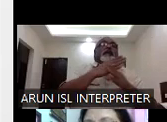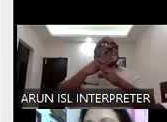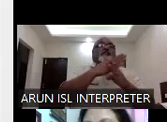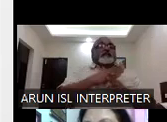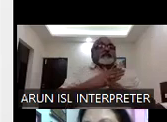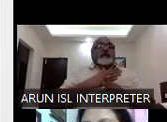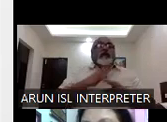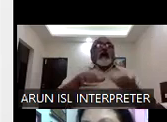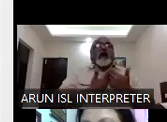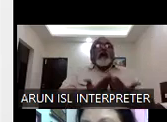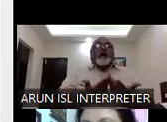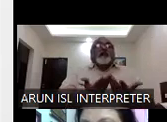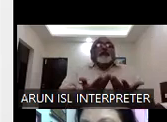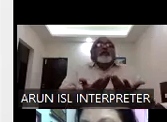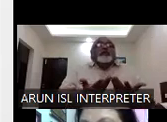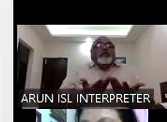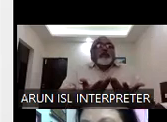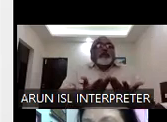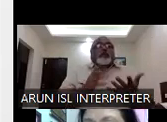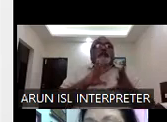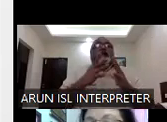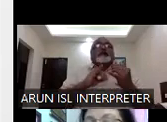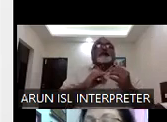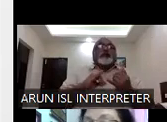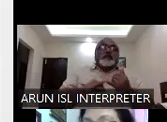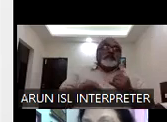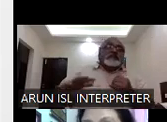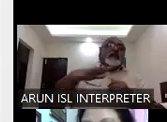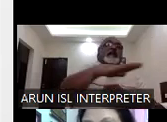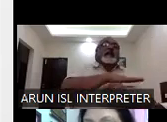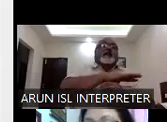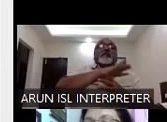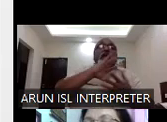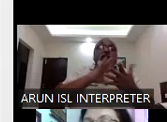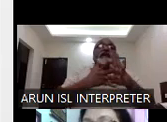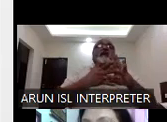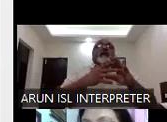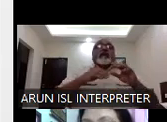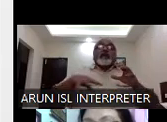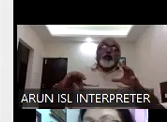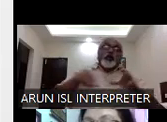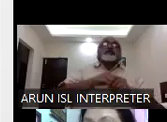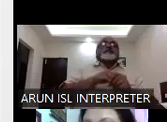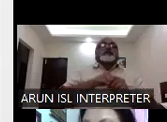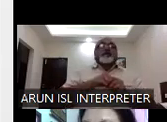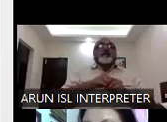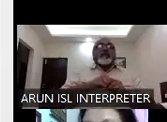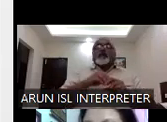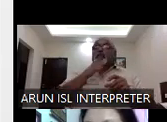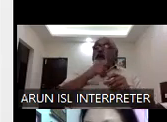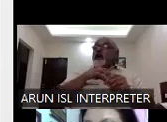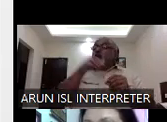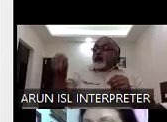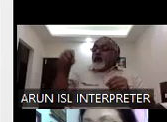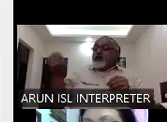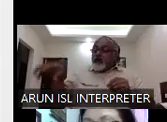about a society which is an inclusive society, and people at the margins, we have to give hands and